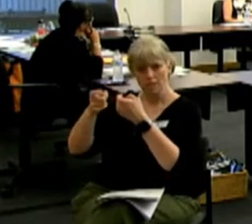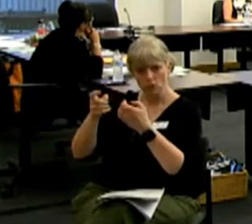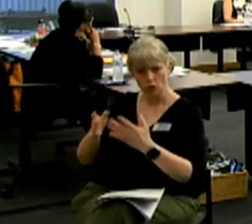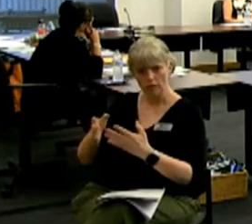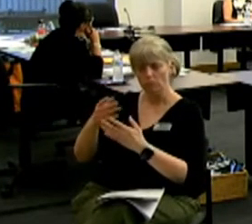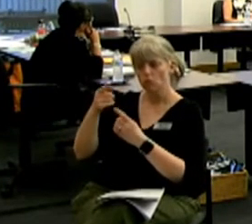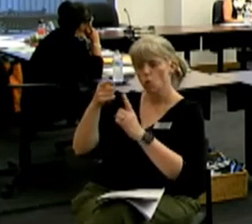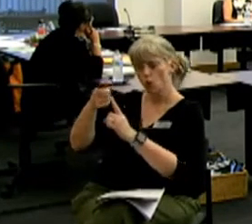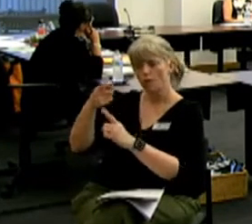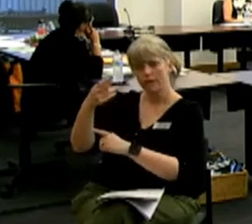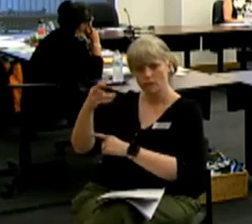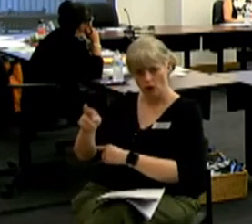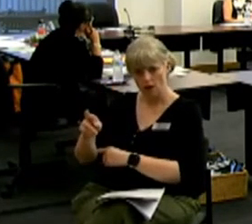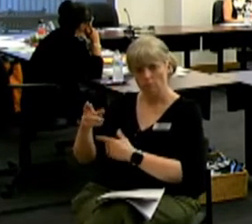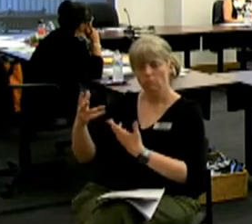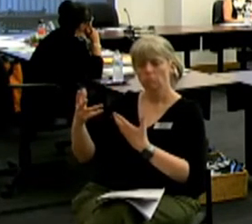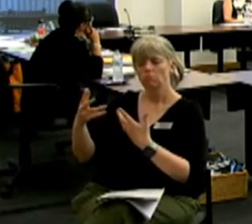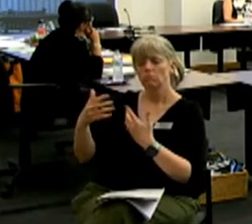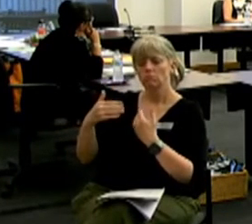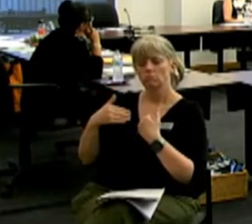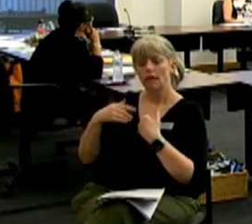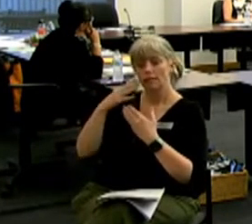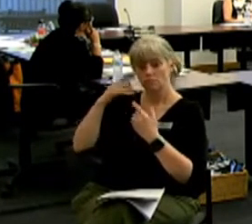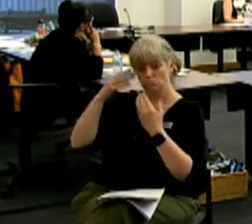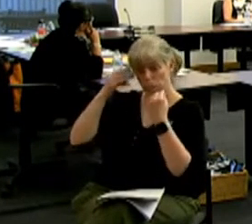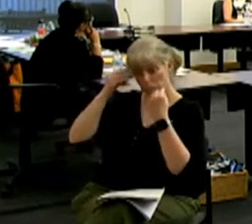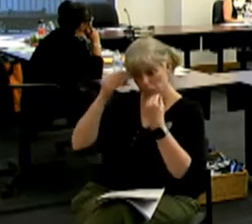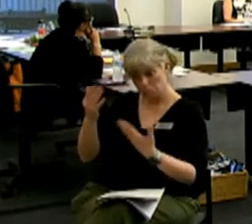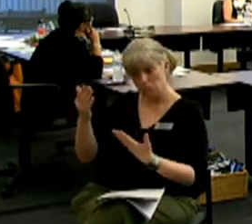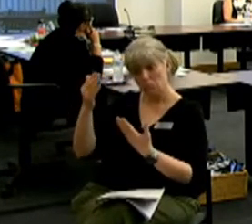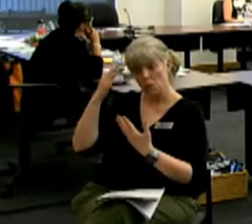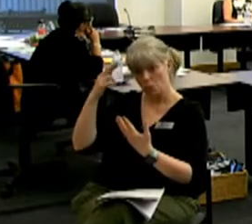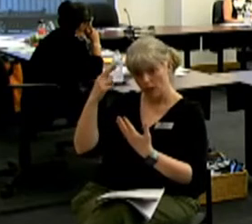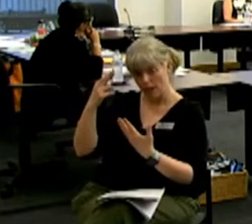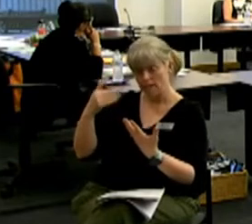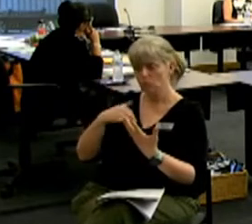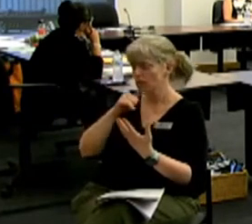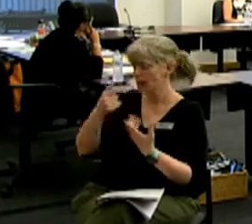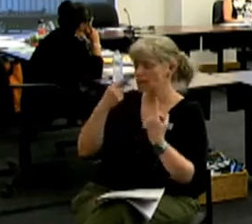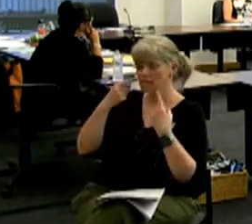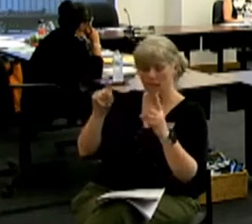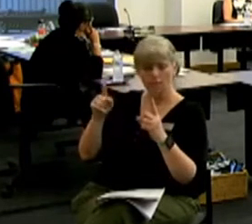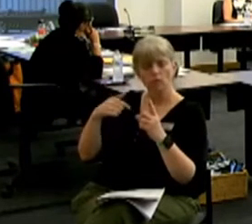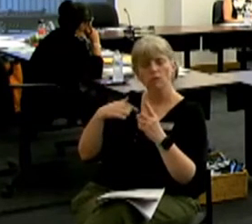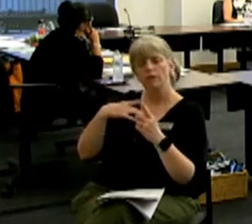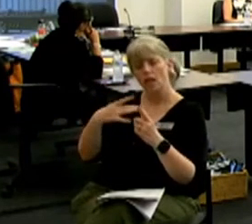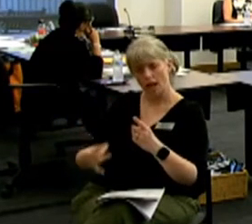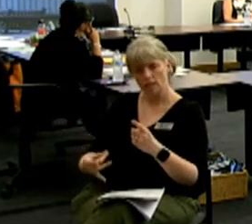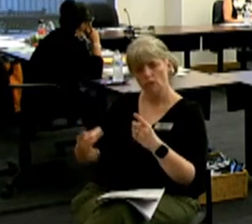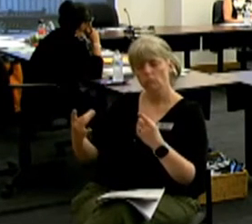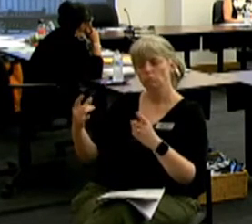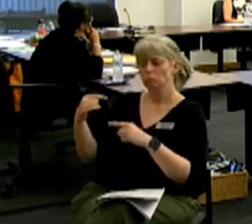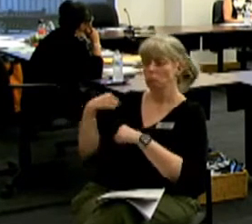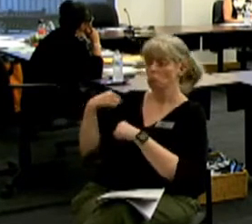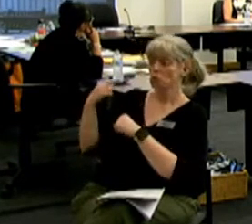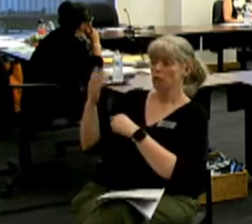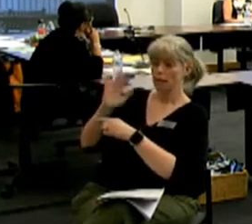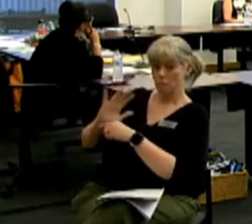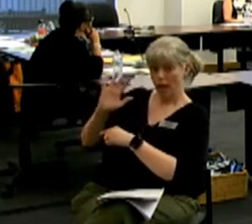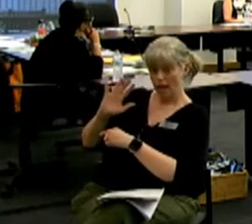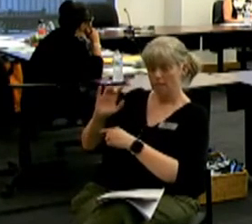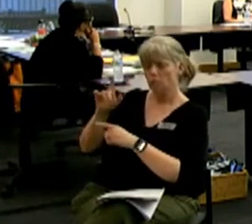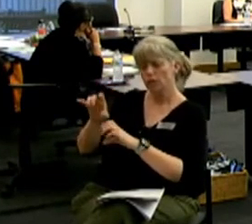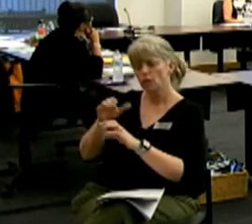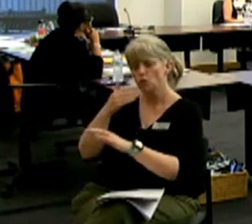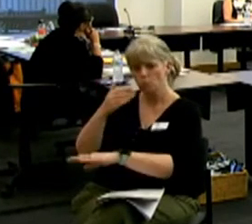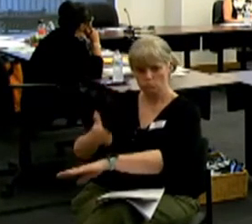and a goal of HR. We have, and I acknowledge that we have not been as successful as I like to, wish we had been, and we